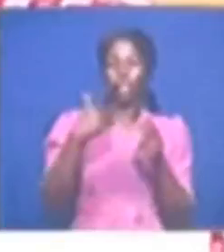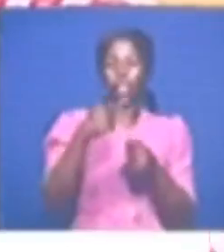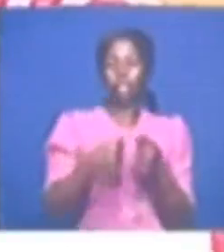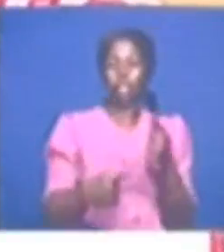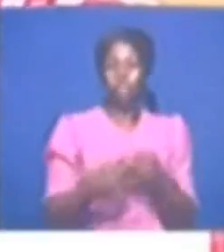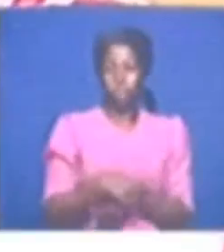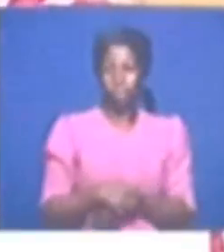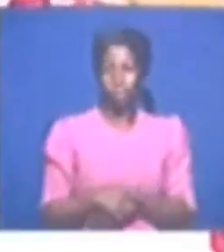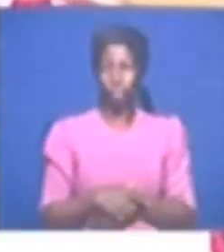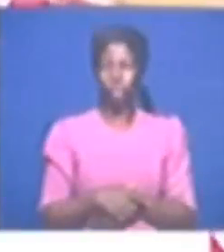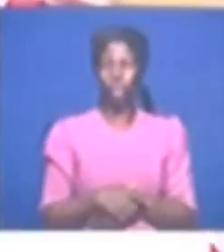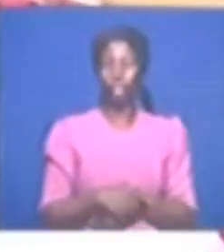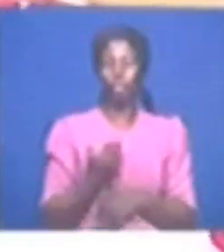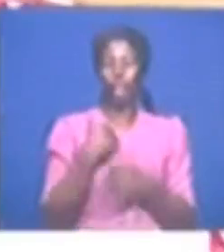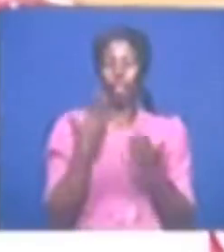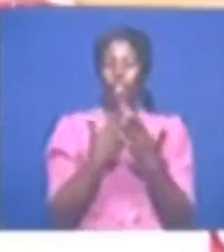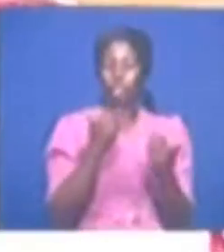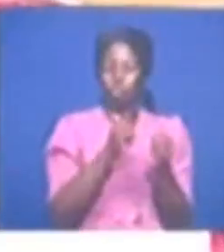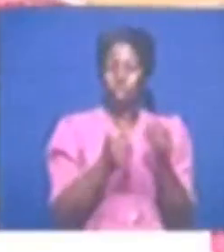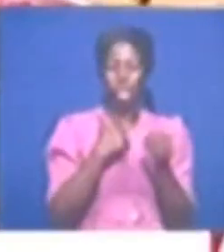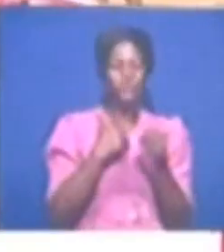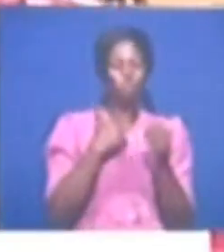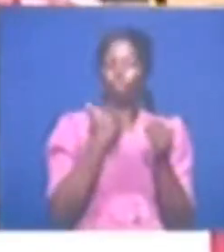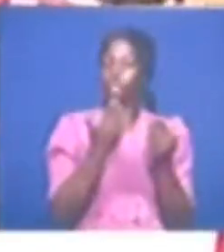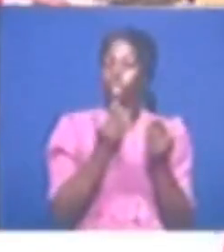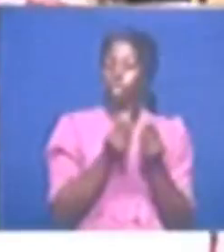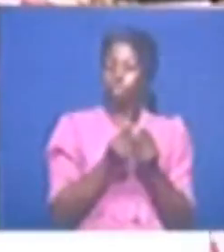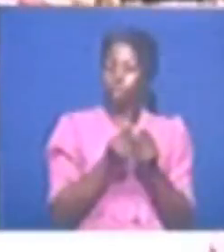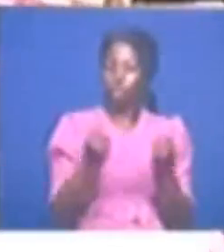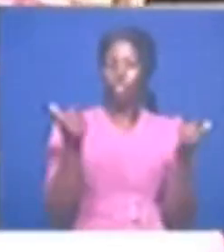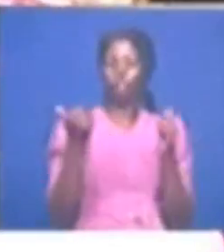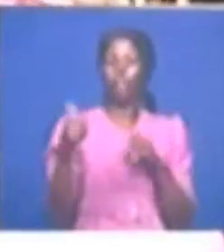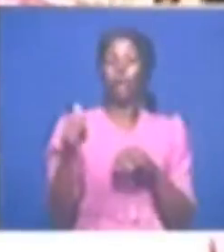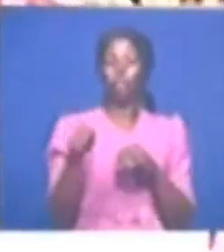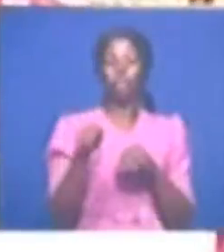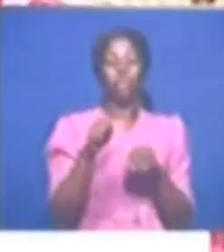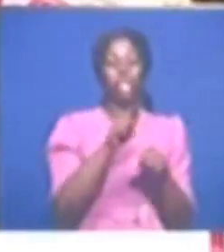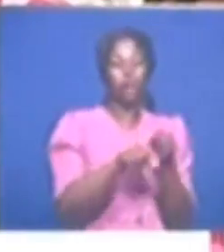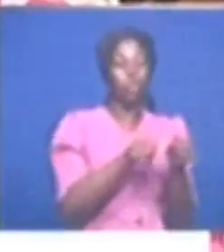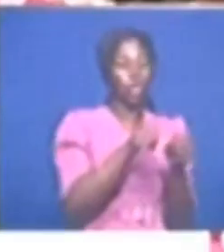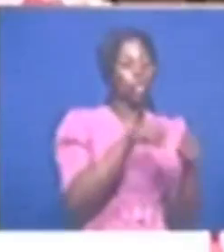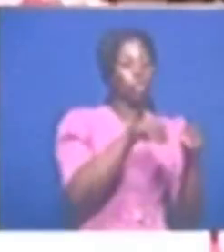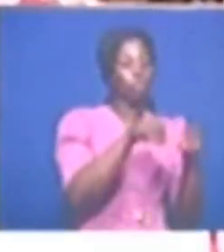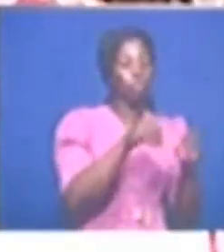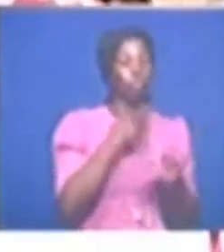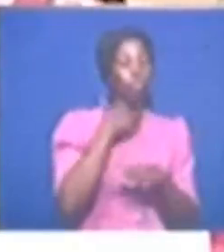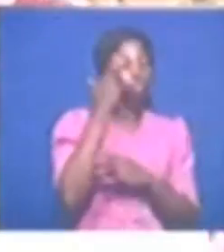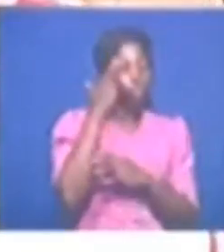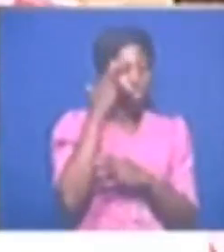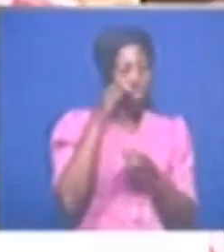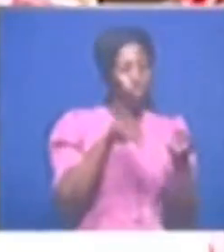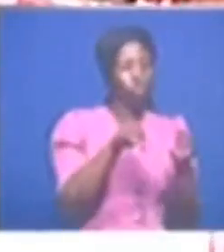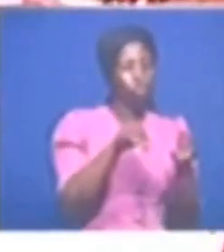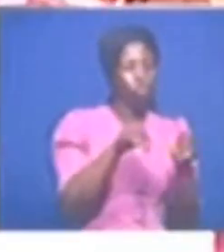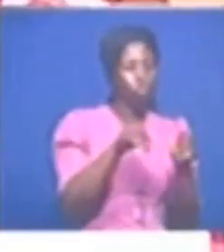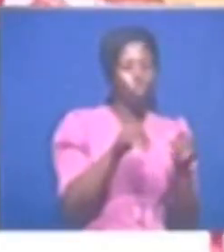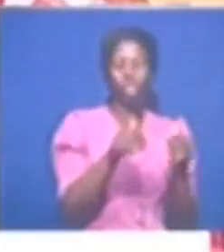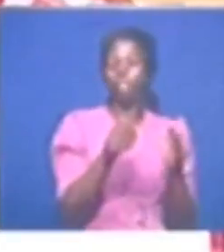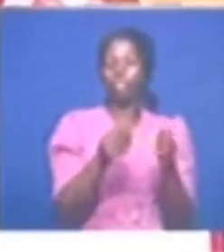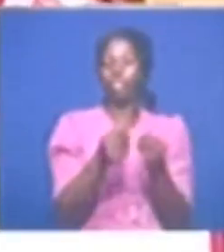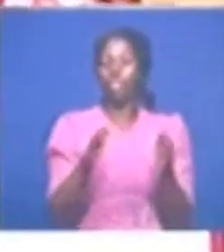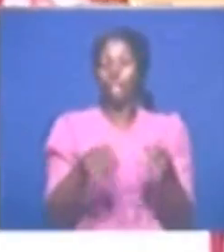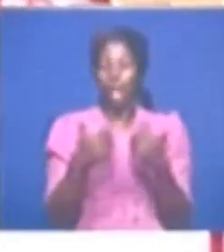ambayo itatekelezwa ya community. Kwa mfano mambo ya mchanga, tunataka tujue mambo ya mchanga itaenda namna gani, kama